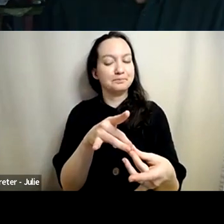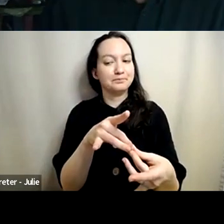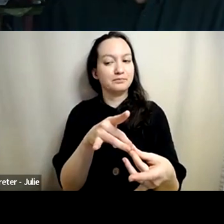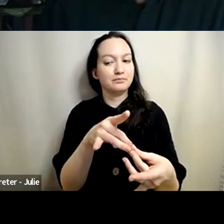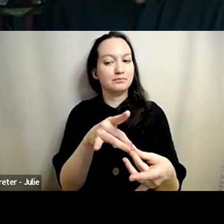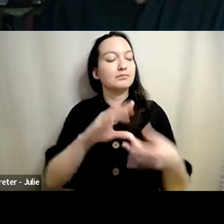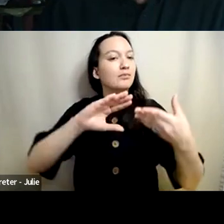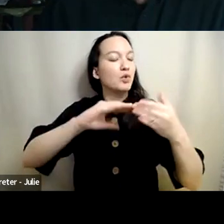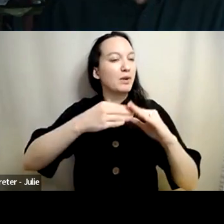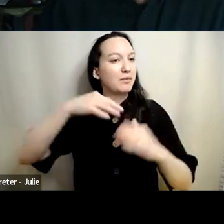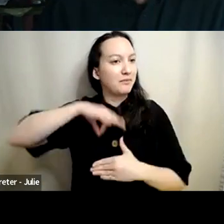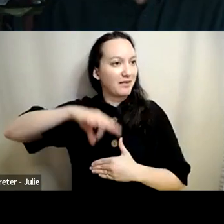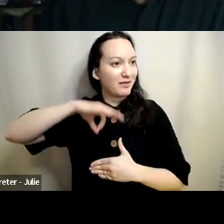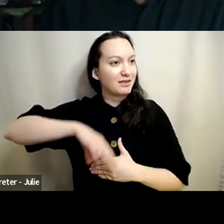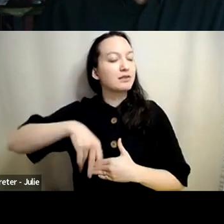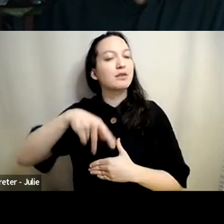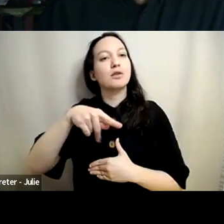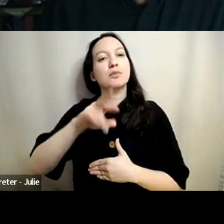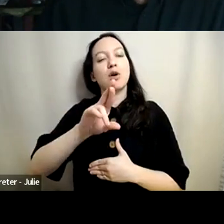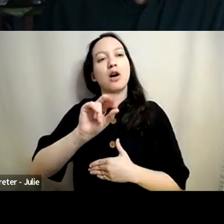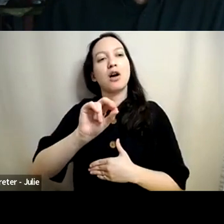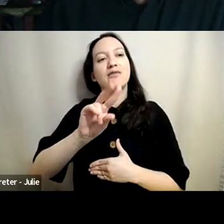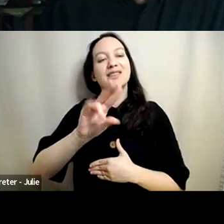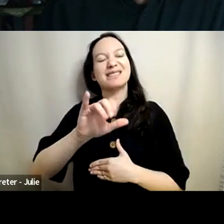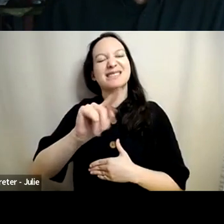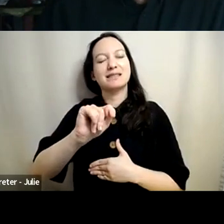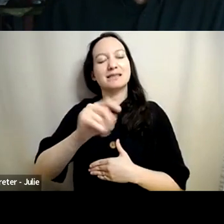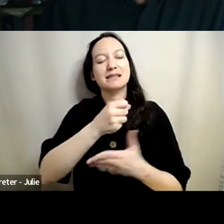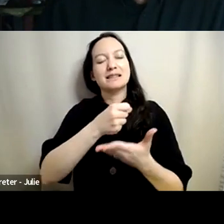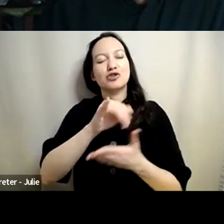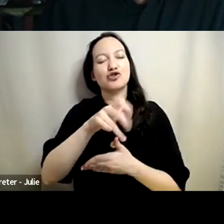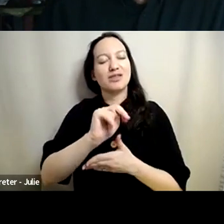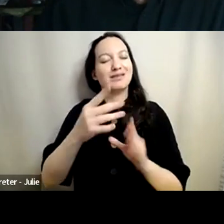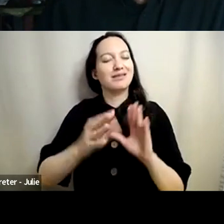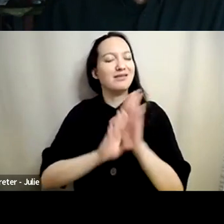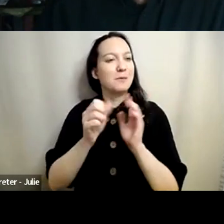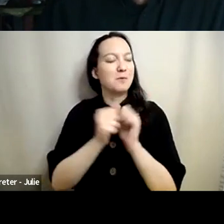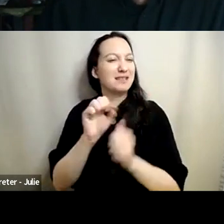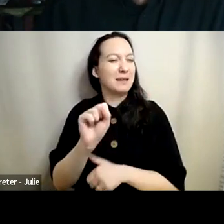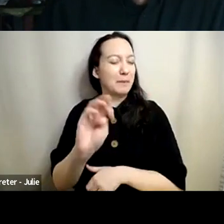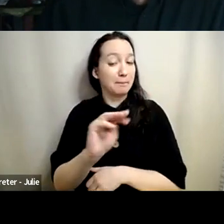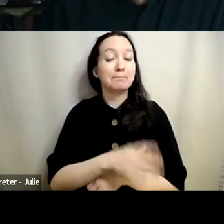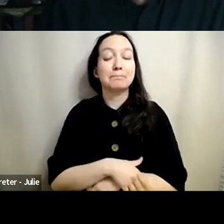the community benefits and Providence St. John's development agreement with the City of Santa Monica.